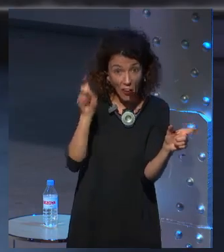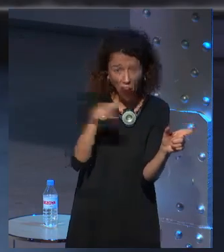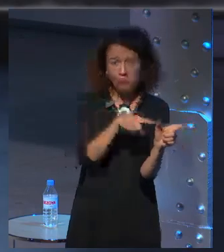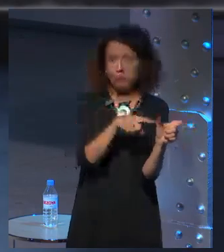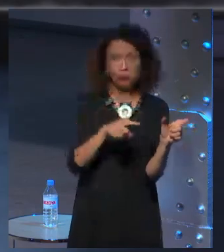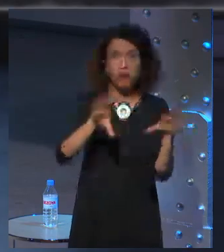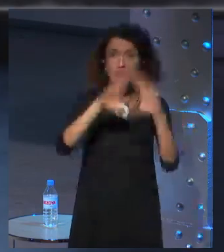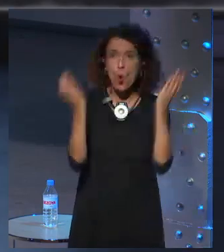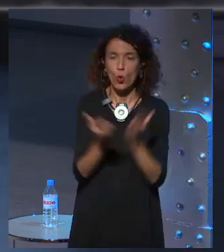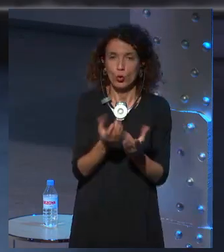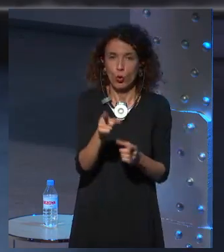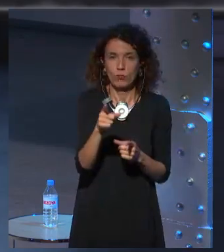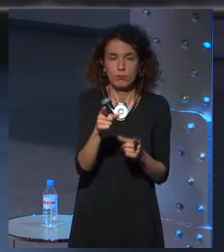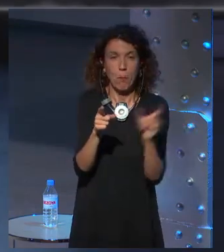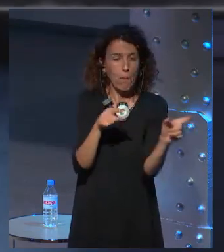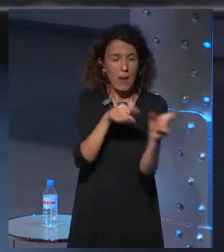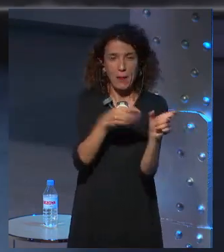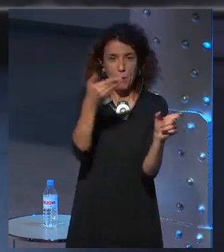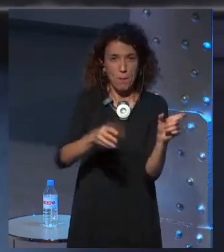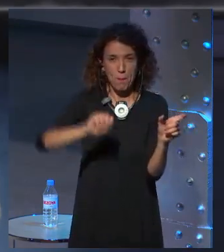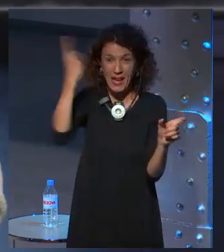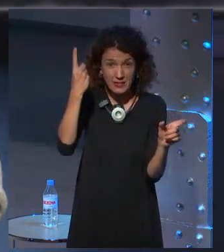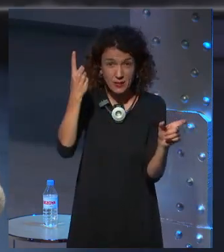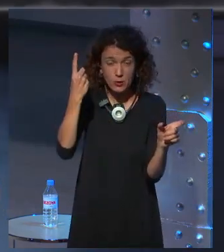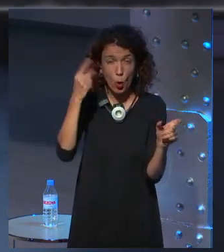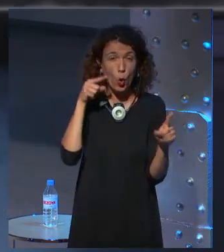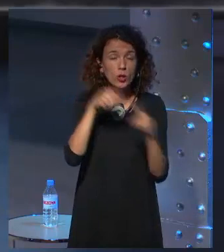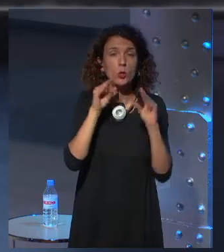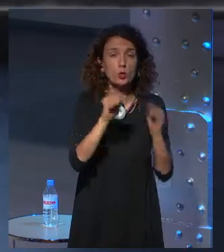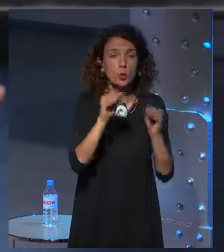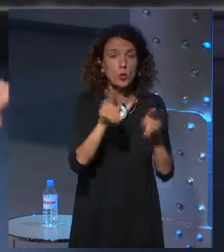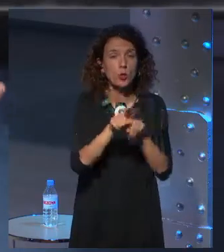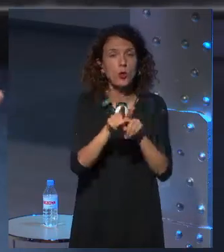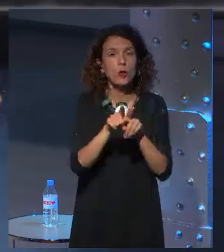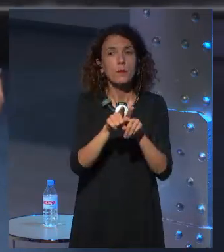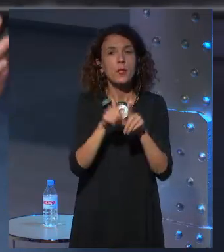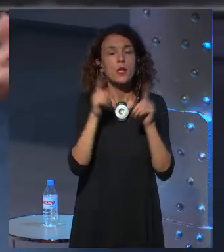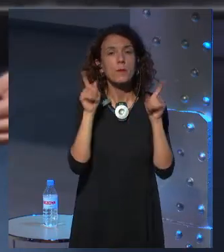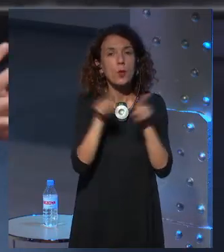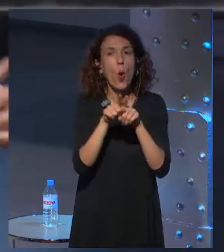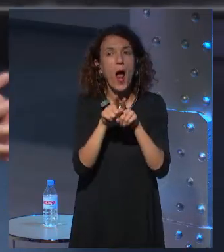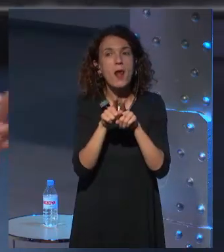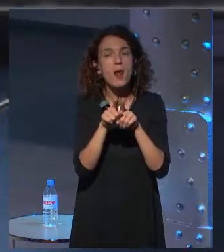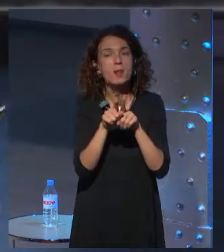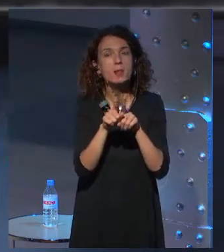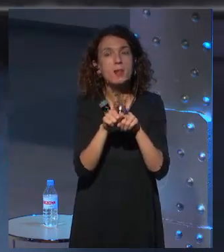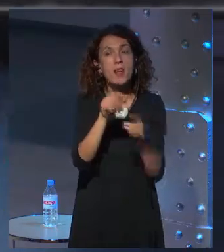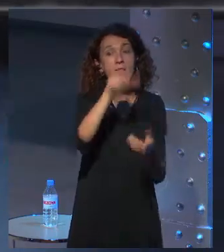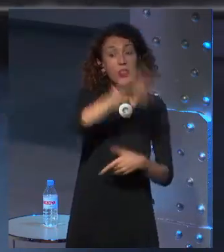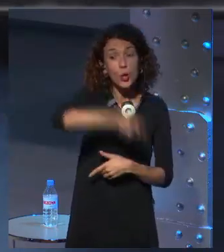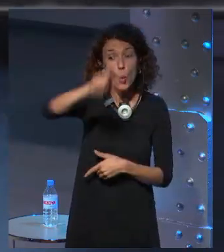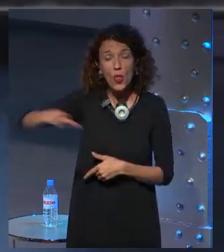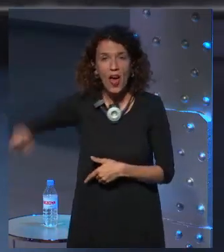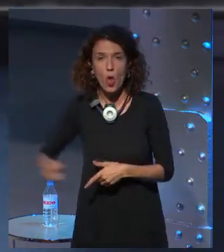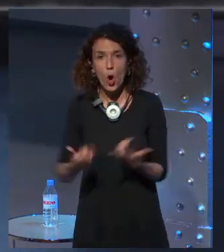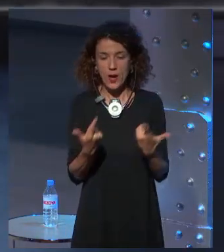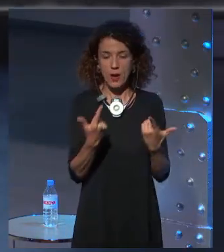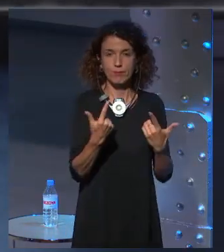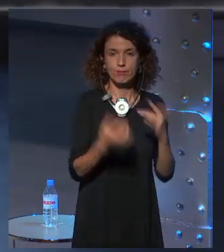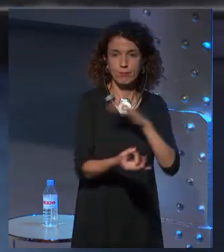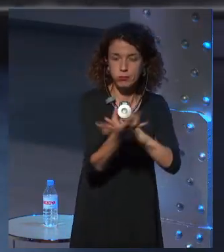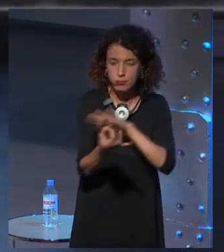primary functions has always been to make sure that we're producing productive citizens, that we're preparing our kids for a productive